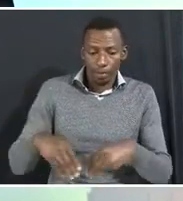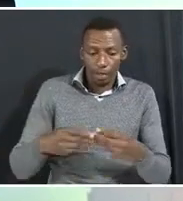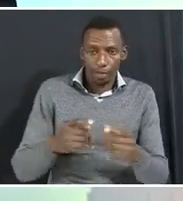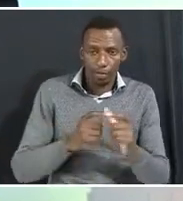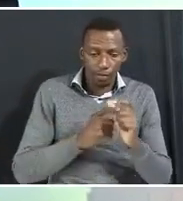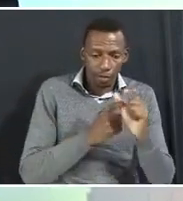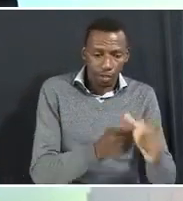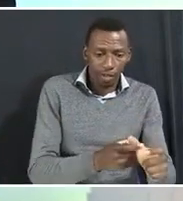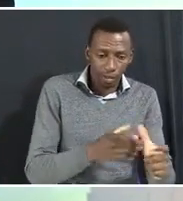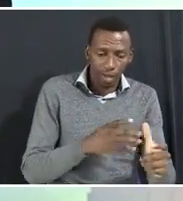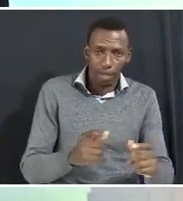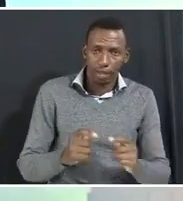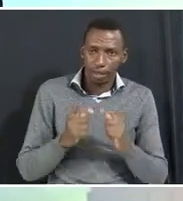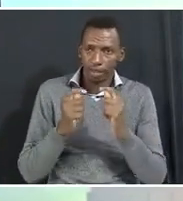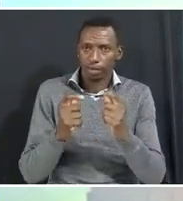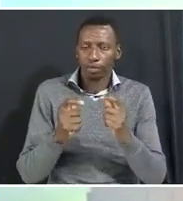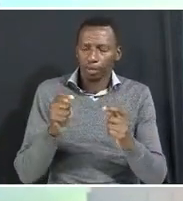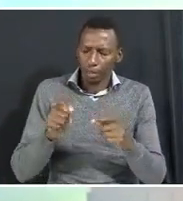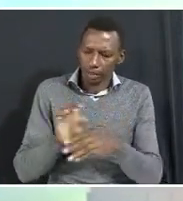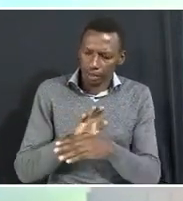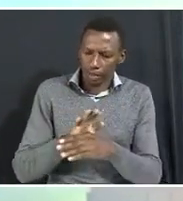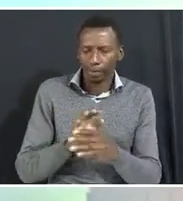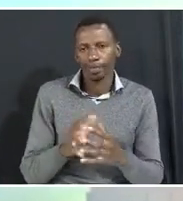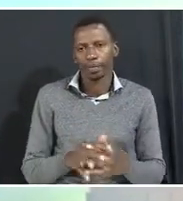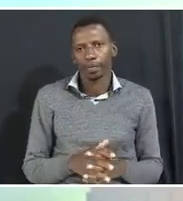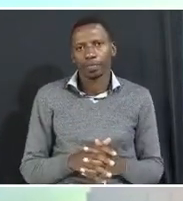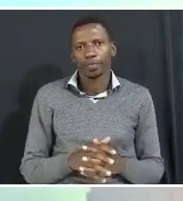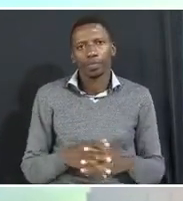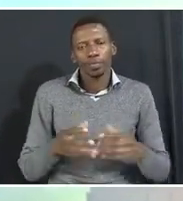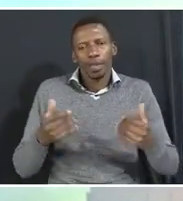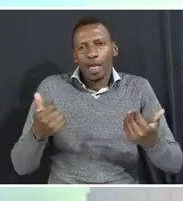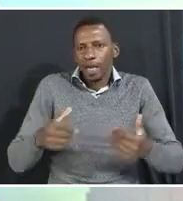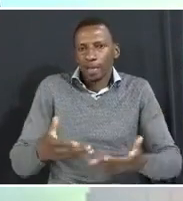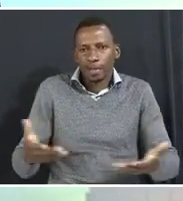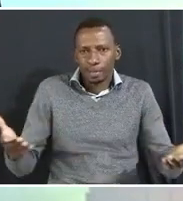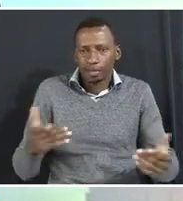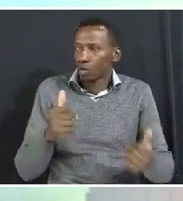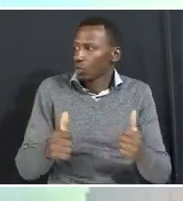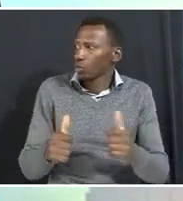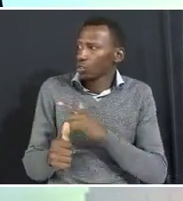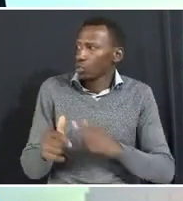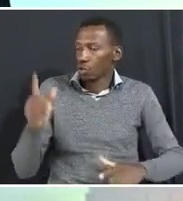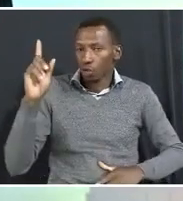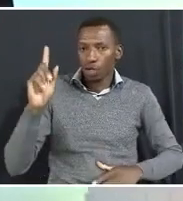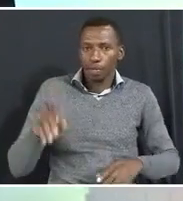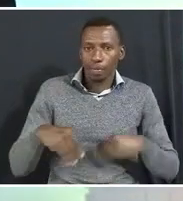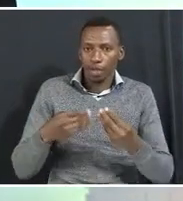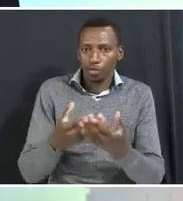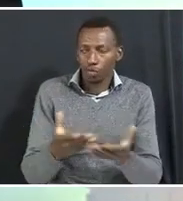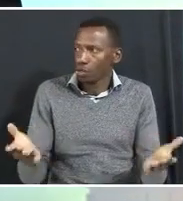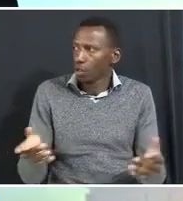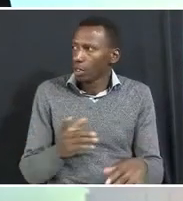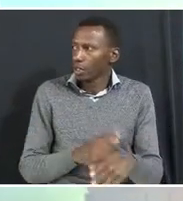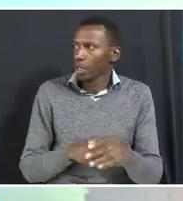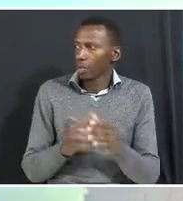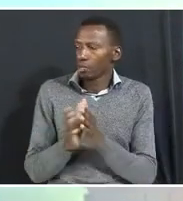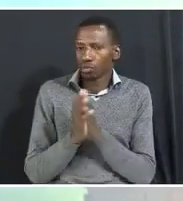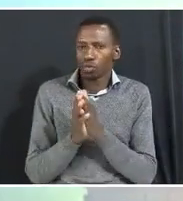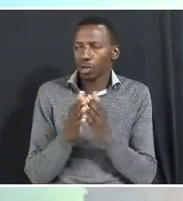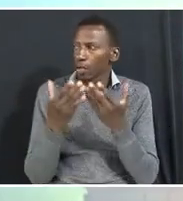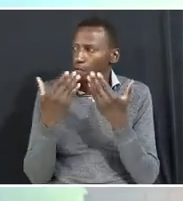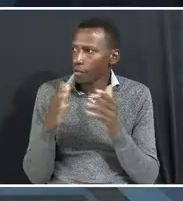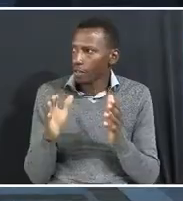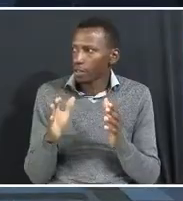us with, be it time, be it talent, whatever the Lord has bestowed upon you. And after saying this parable,